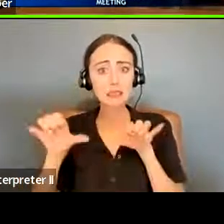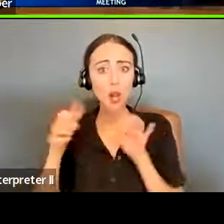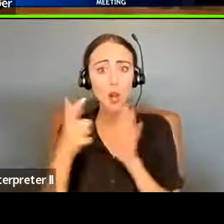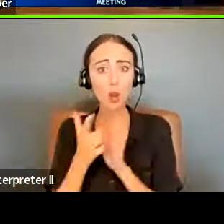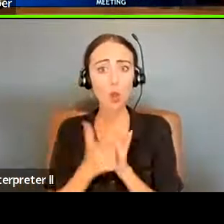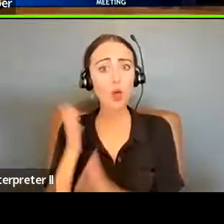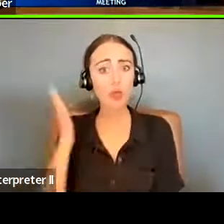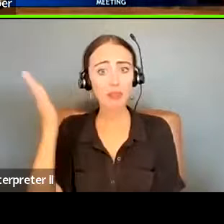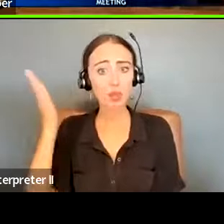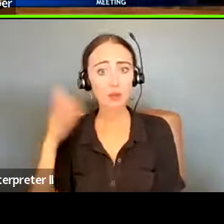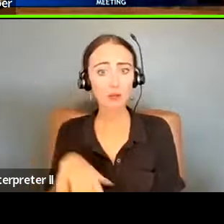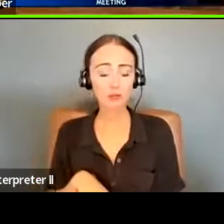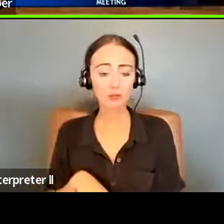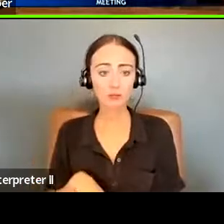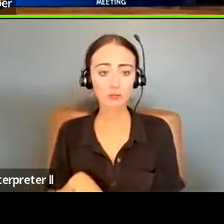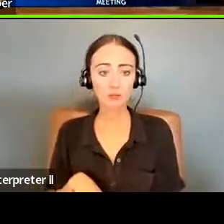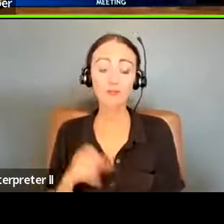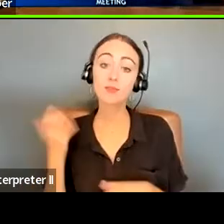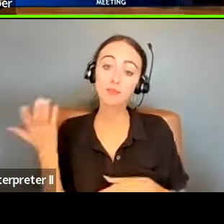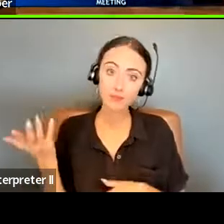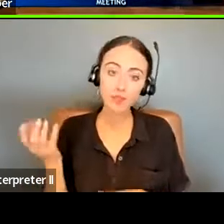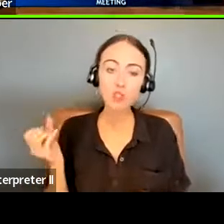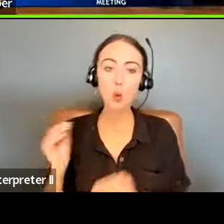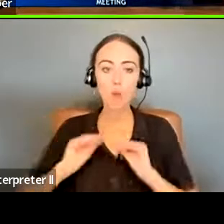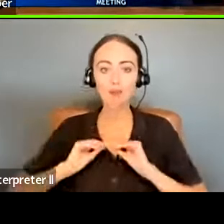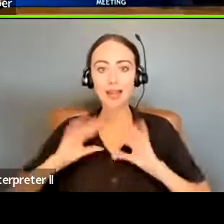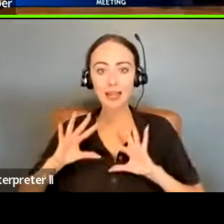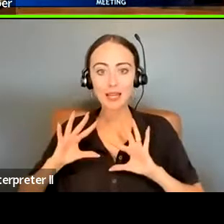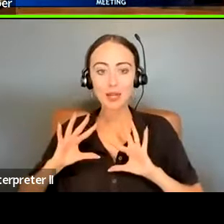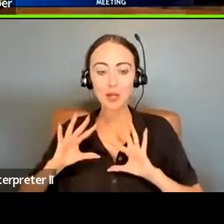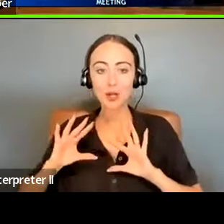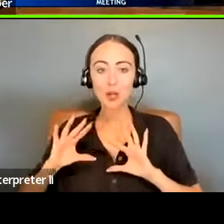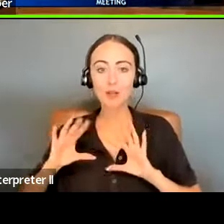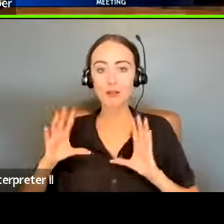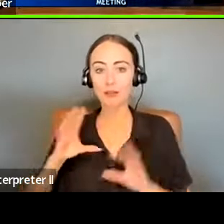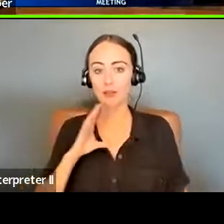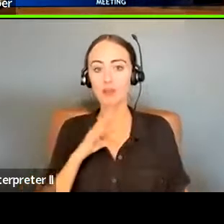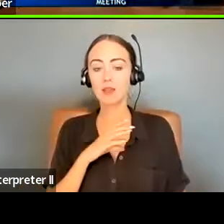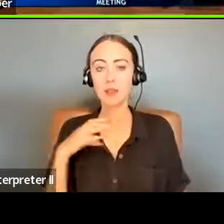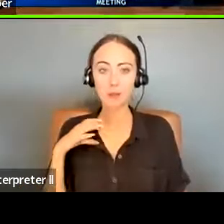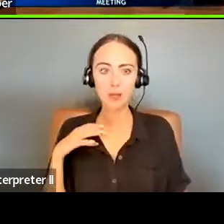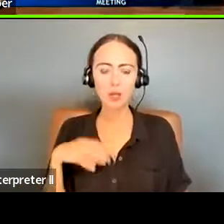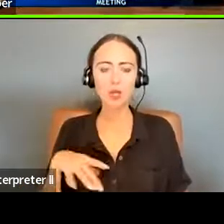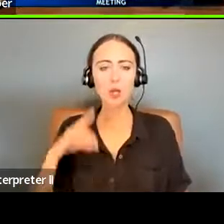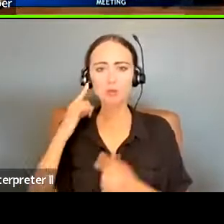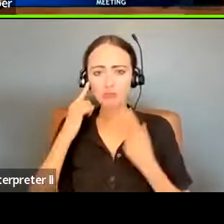as well. So it's clear the committee was thoughtful.